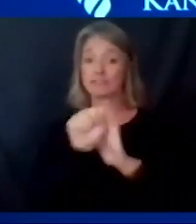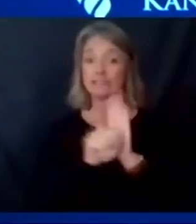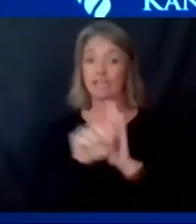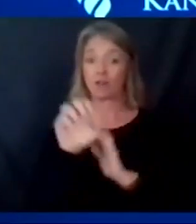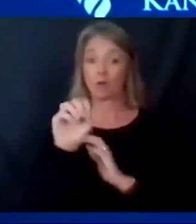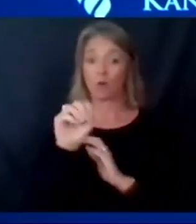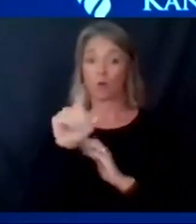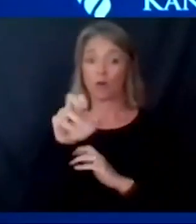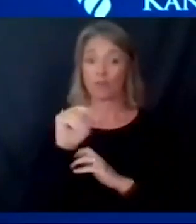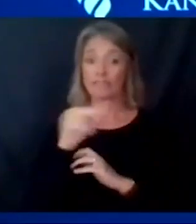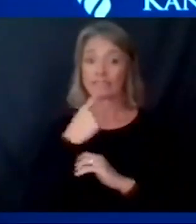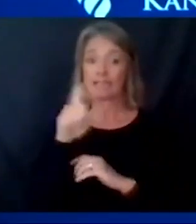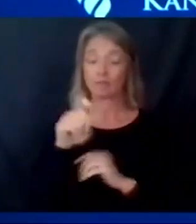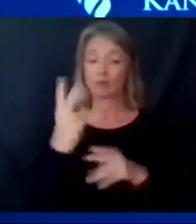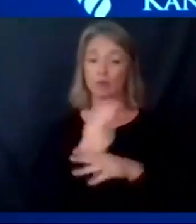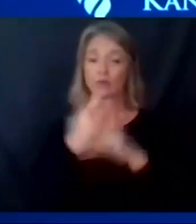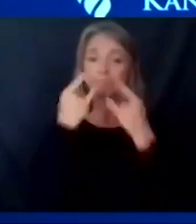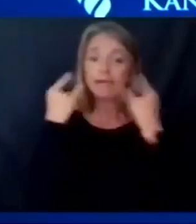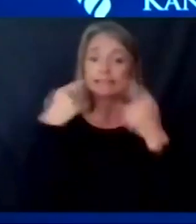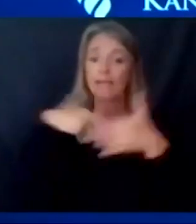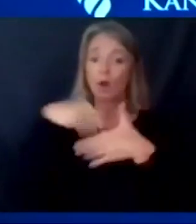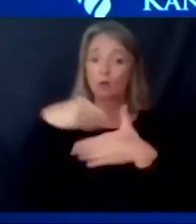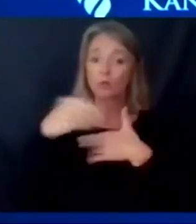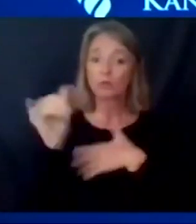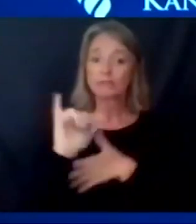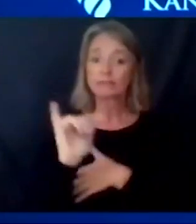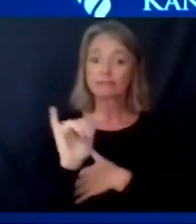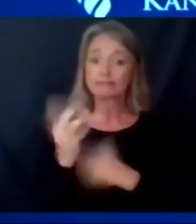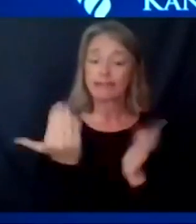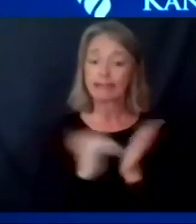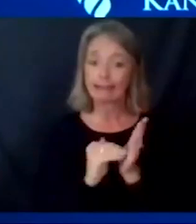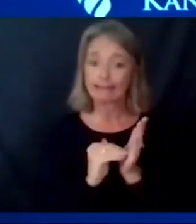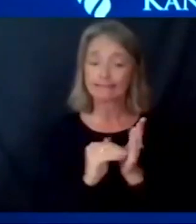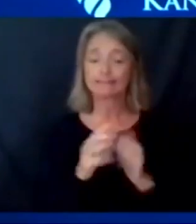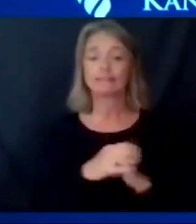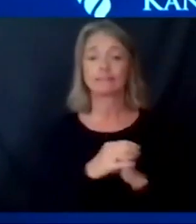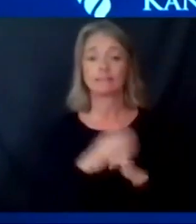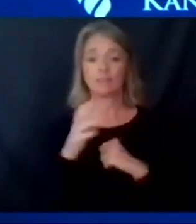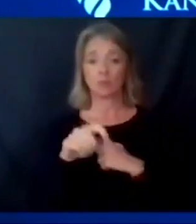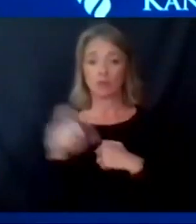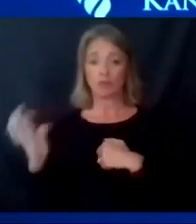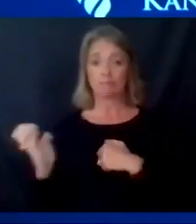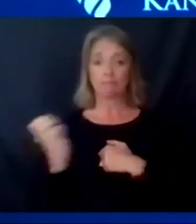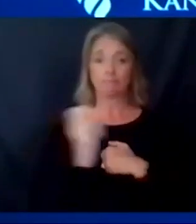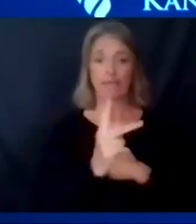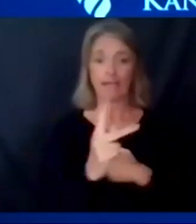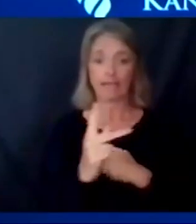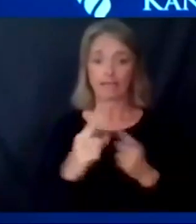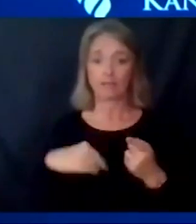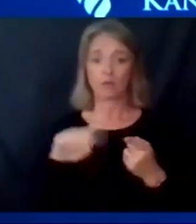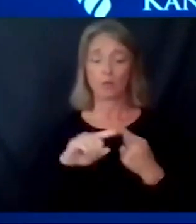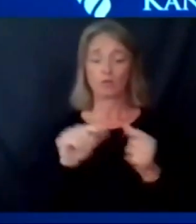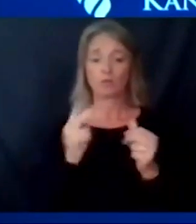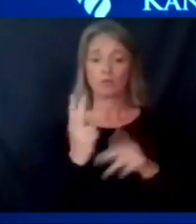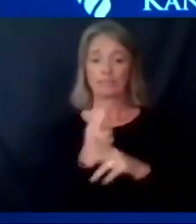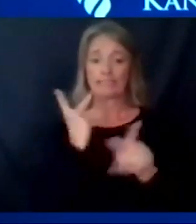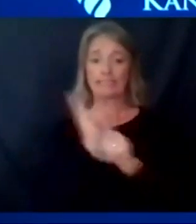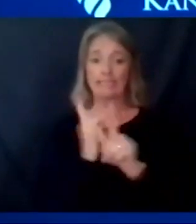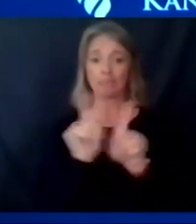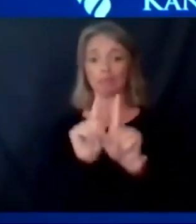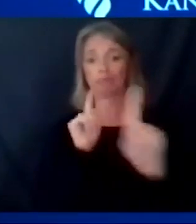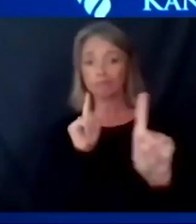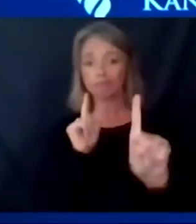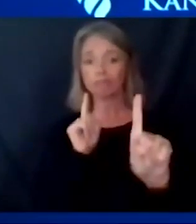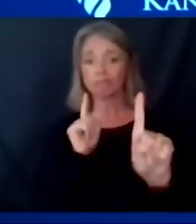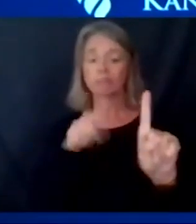And so they're on the other end of this, right? And what they're saying is we should go back to where we were, whereas if you can maintain your physical distance, you're out walking in Lewis Park in the morning, there's